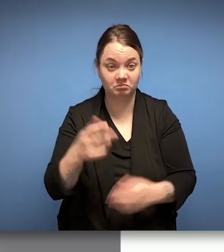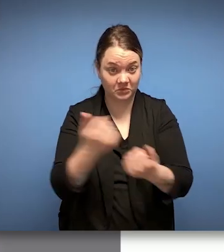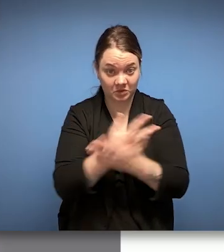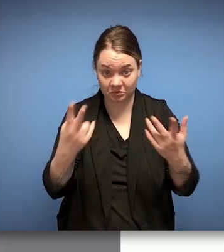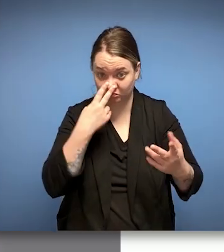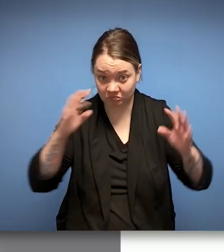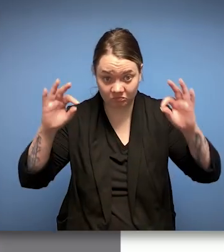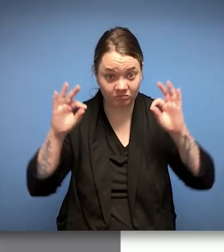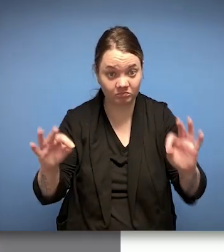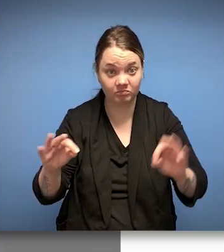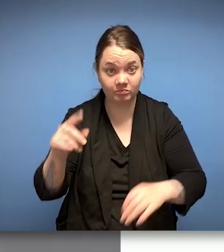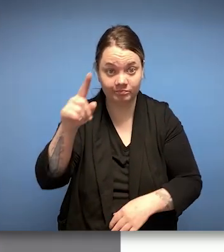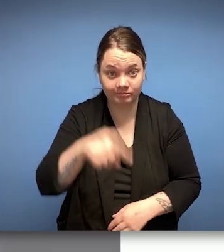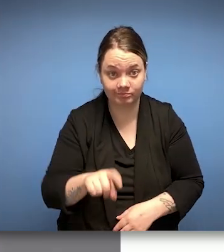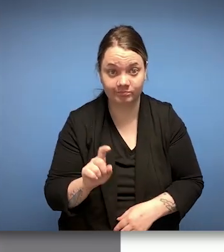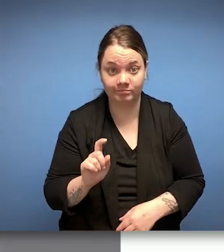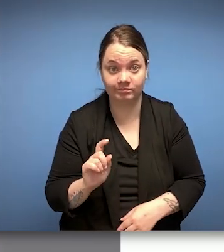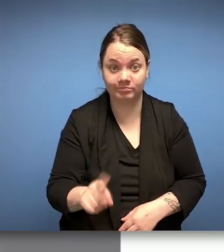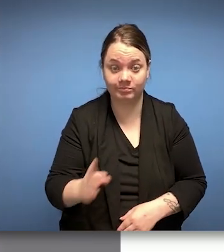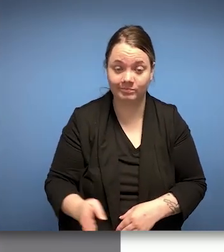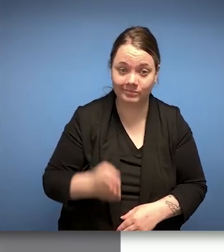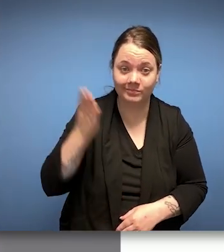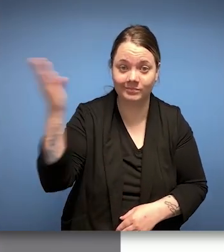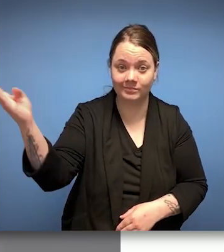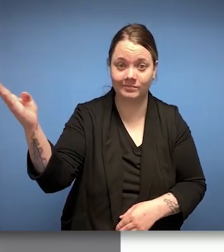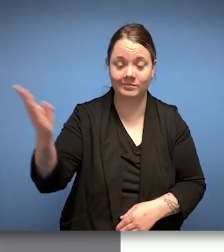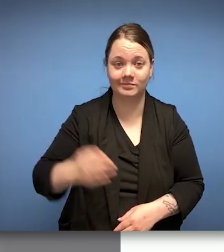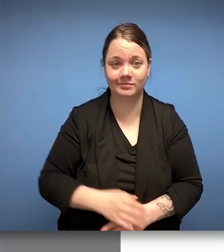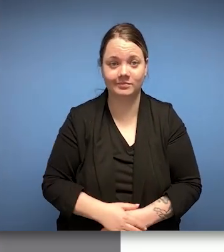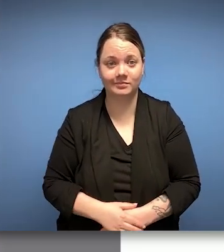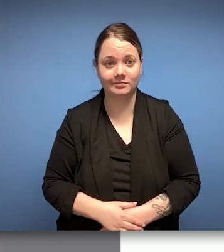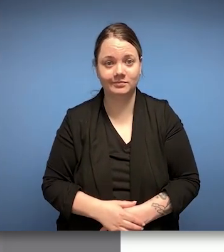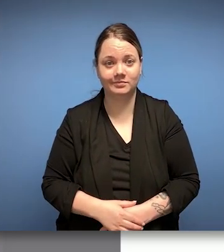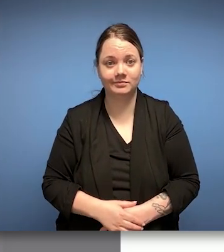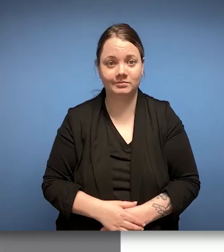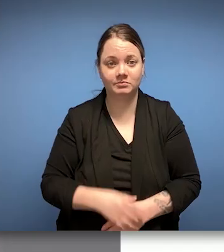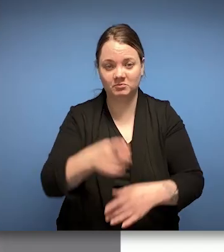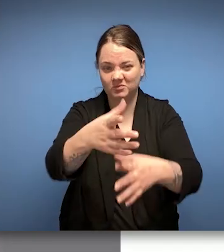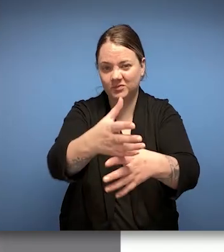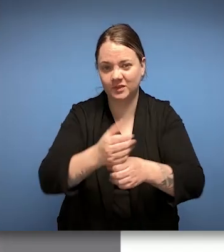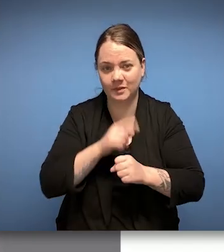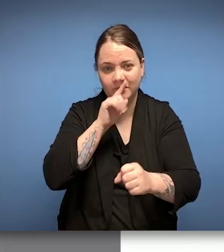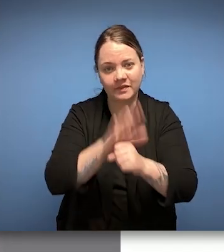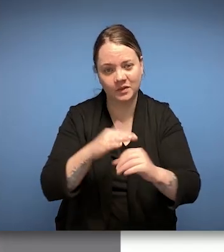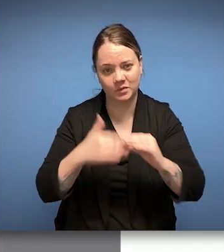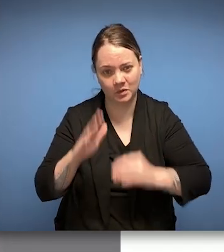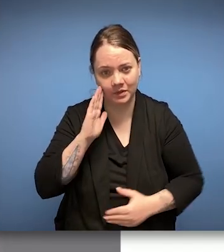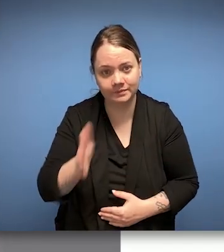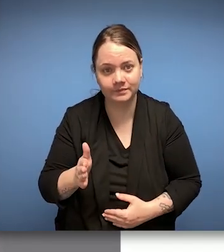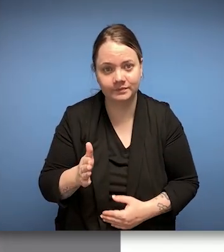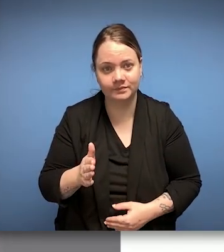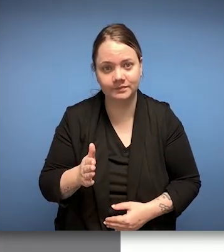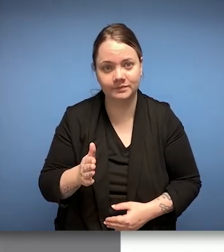everything looks correct, click the blue button labeled Submit Request. You will receive a confirmation